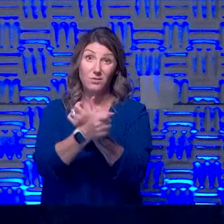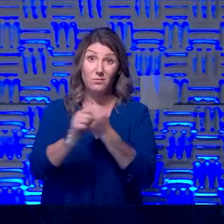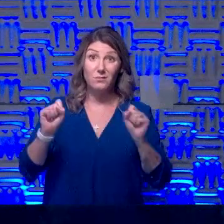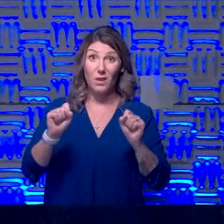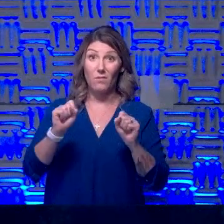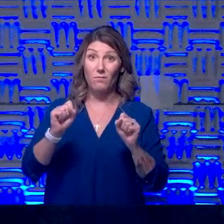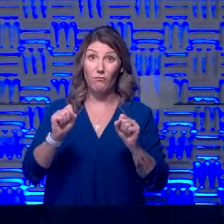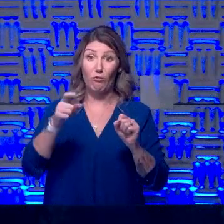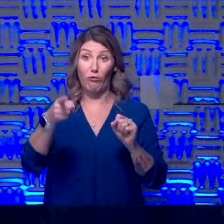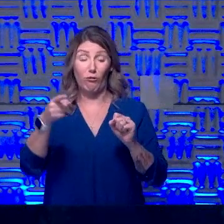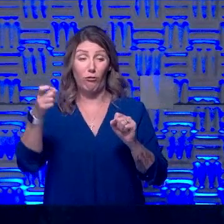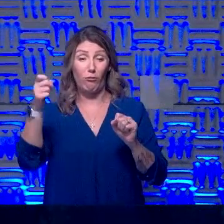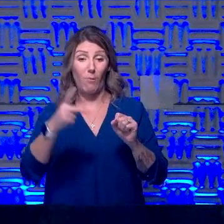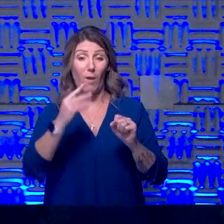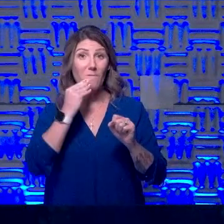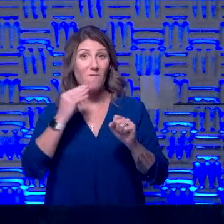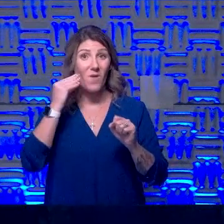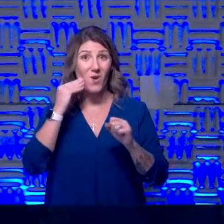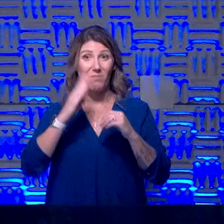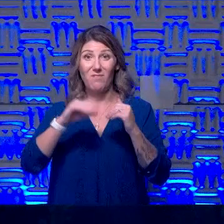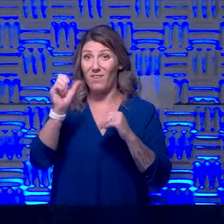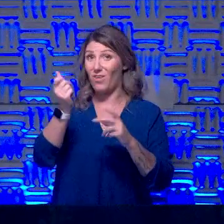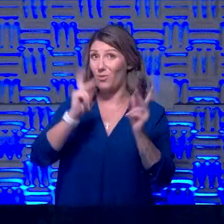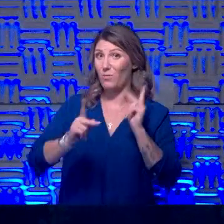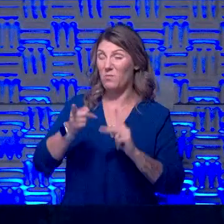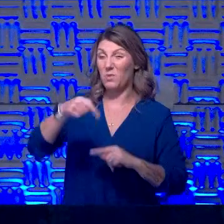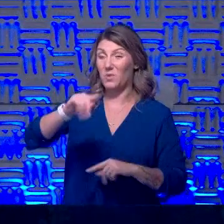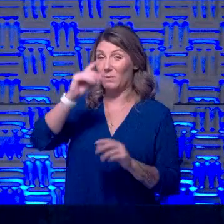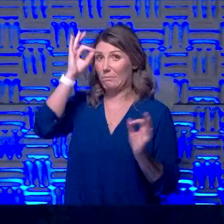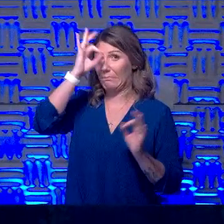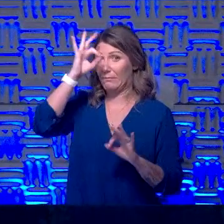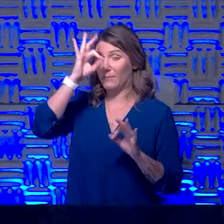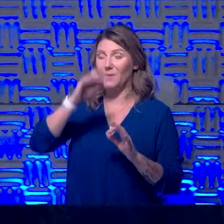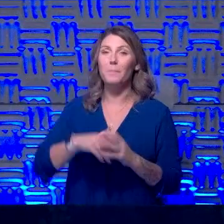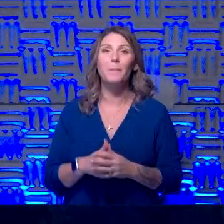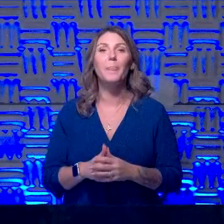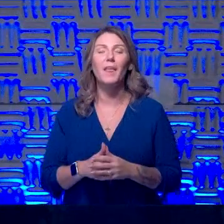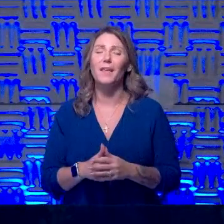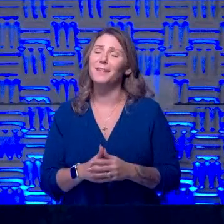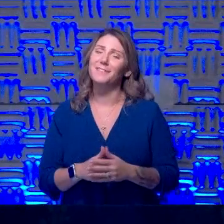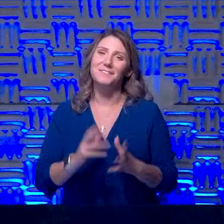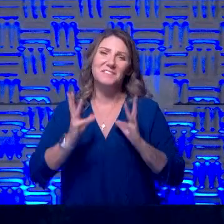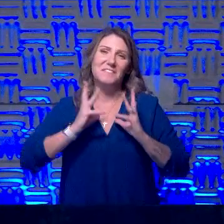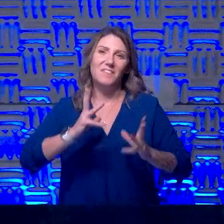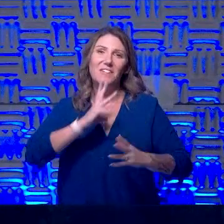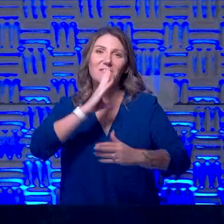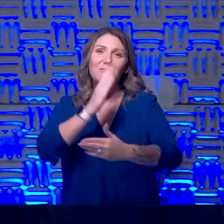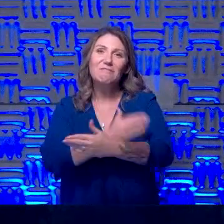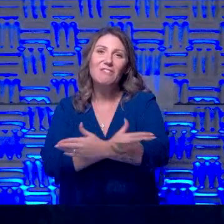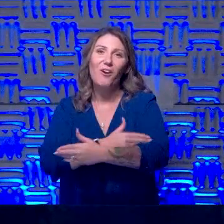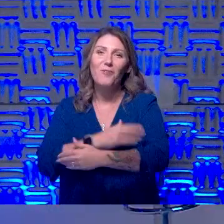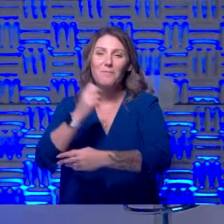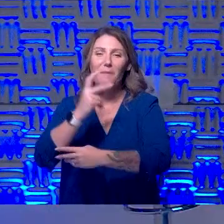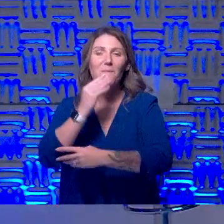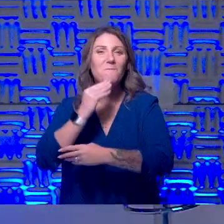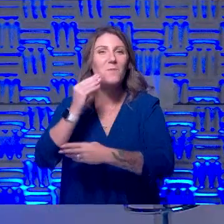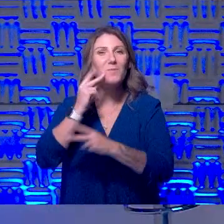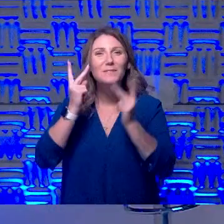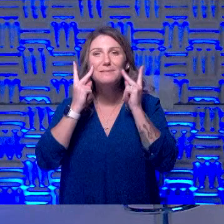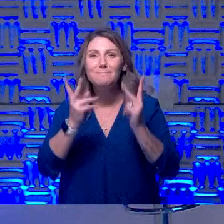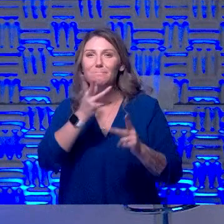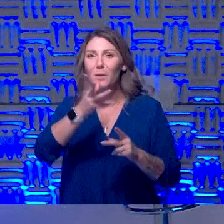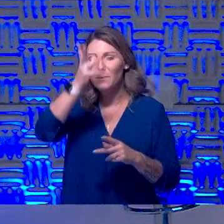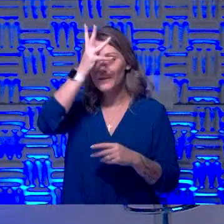than somebody else come home who you don't really know about all that about. So Right, yeah. I think it's probably time for the daughter to come home and see mom and dad. Yeah, I mean, typically, in